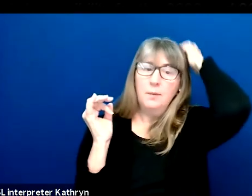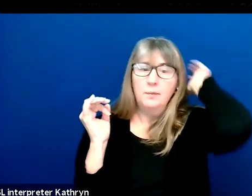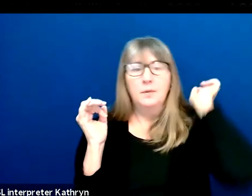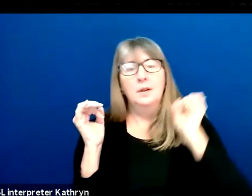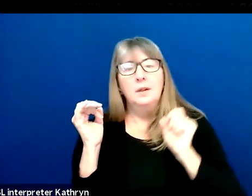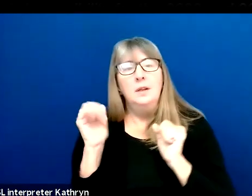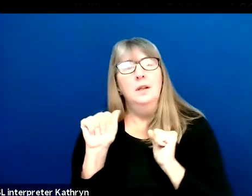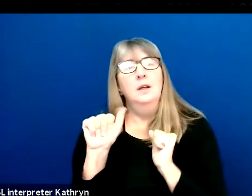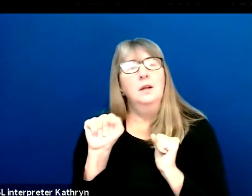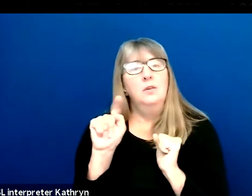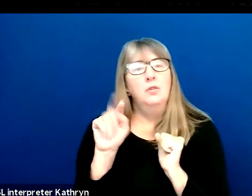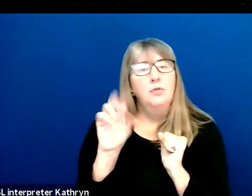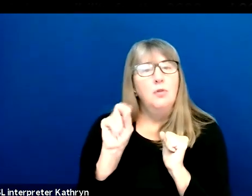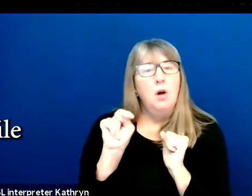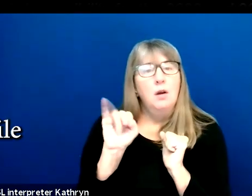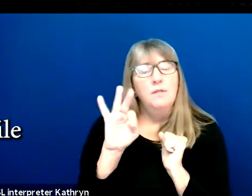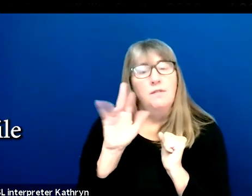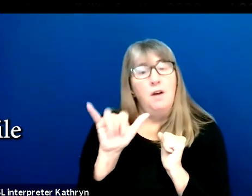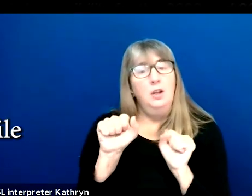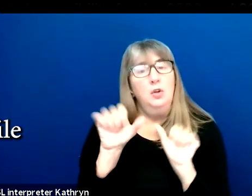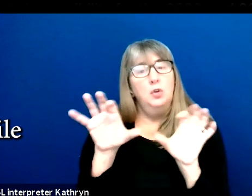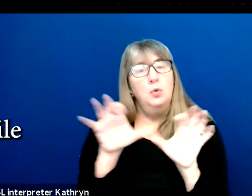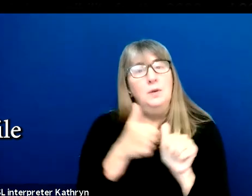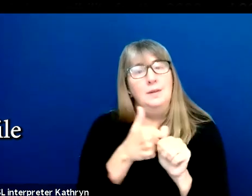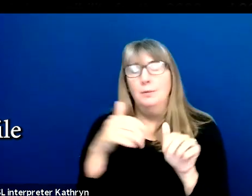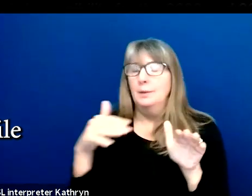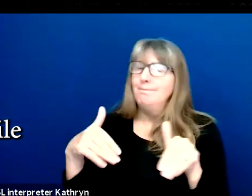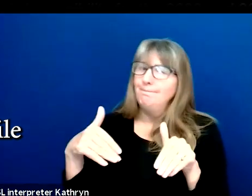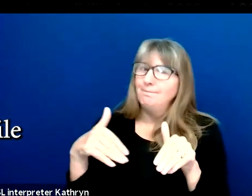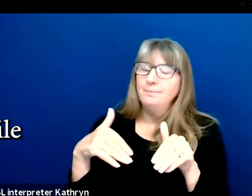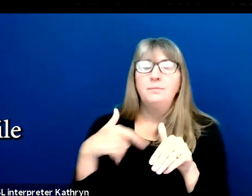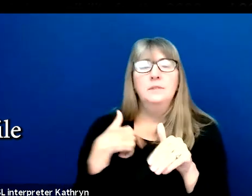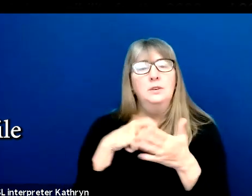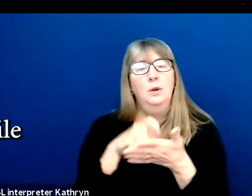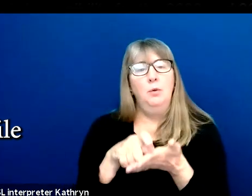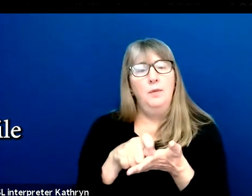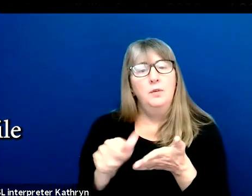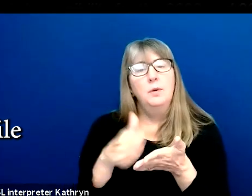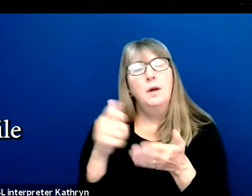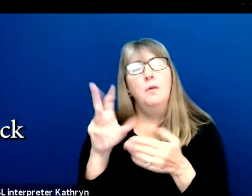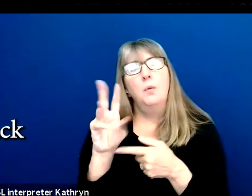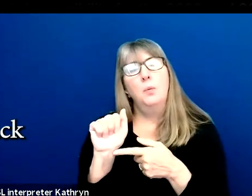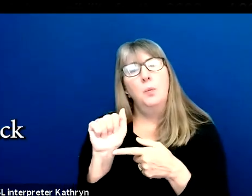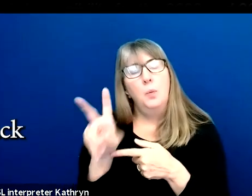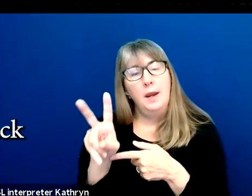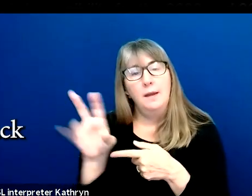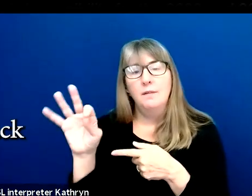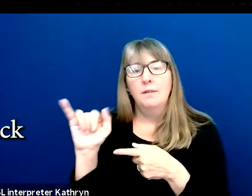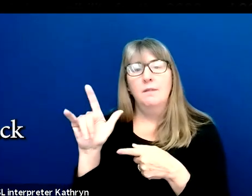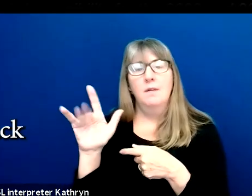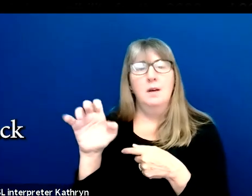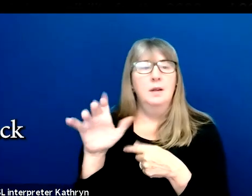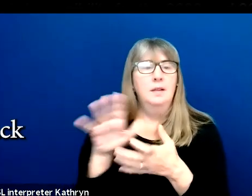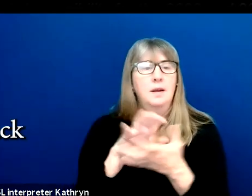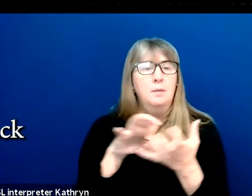Astronify would do natively, but it does not yet. So I then wrote that to another wave file and used Audacity to manually mix them